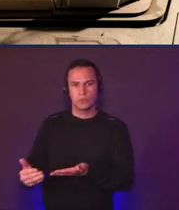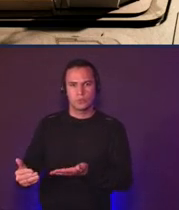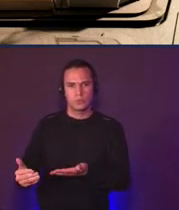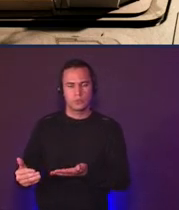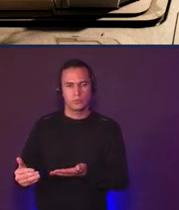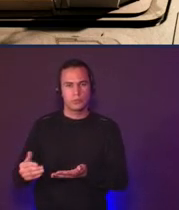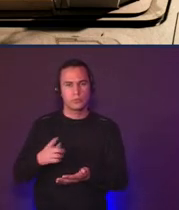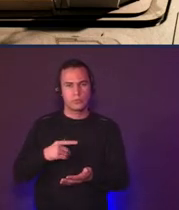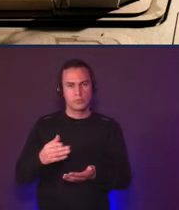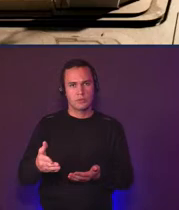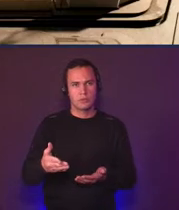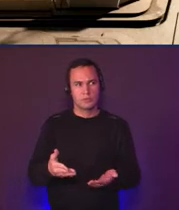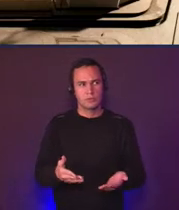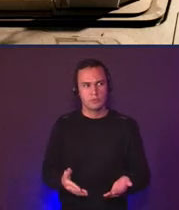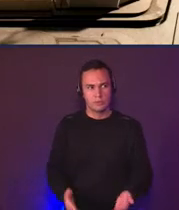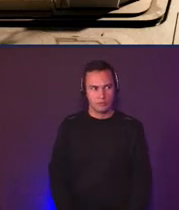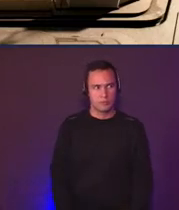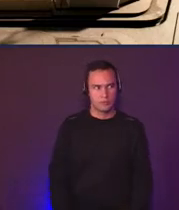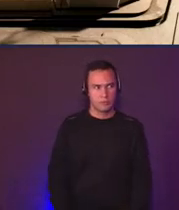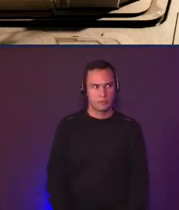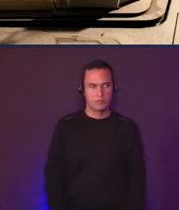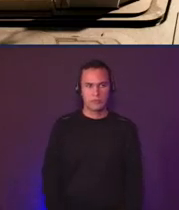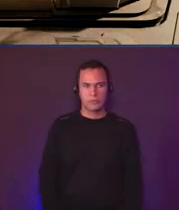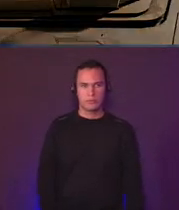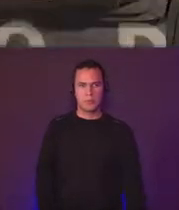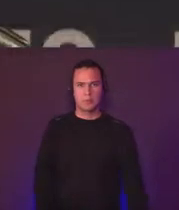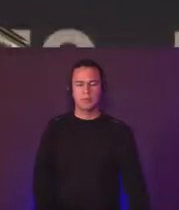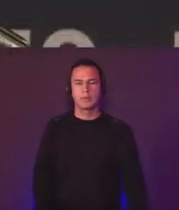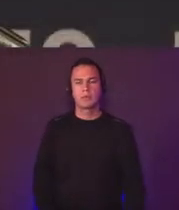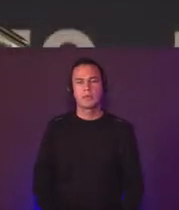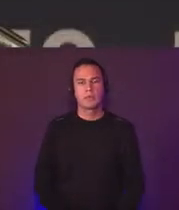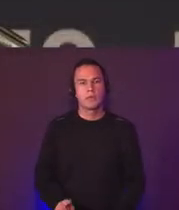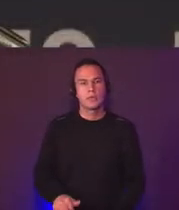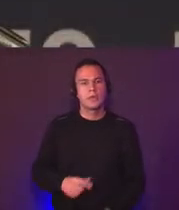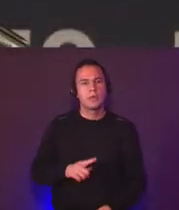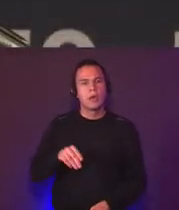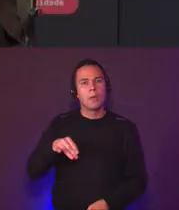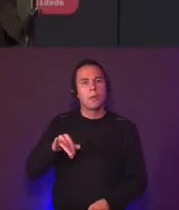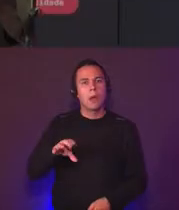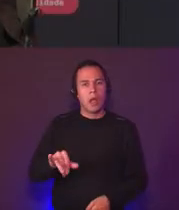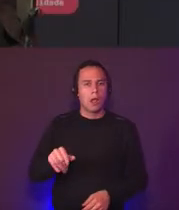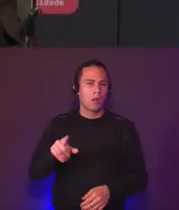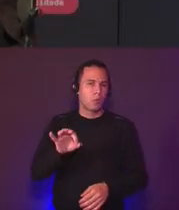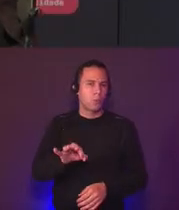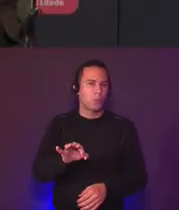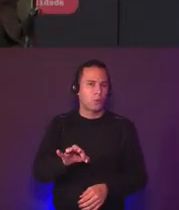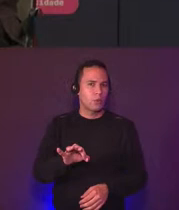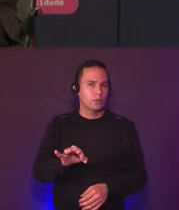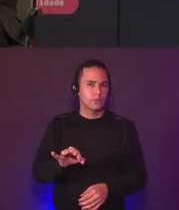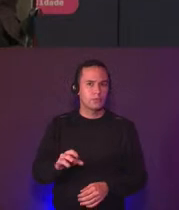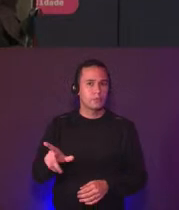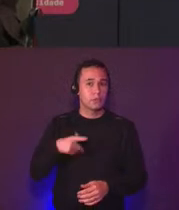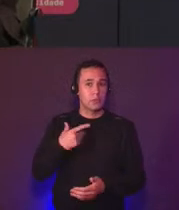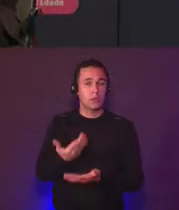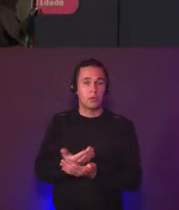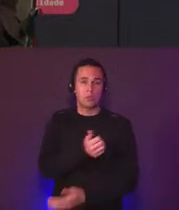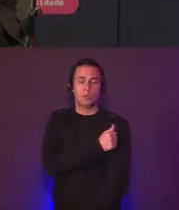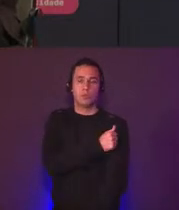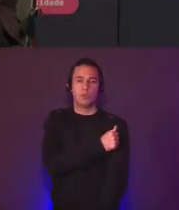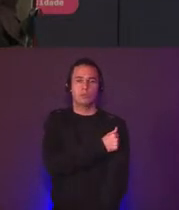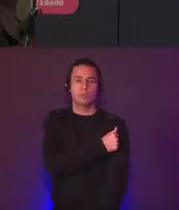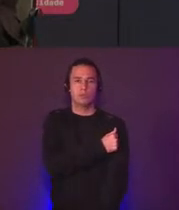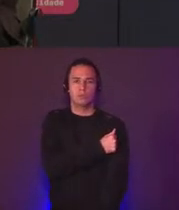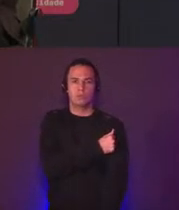keeping your Ami nice and diverse. Yeah, I'm working on it. And yeah, so this is one of my students whose project got picked,